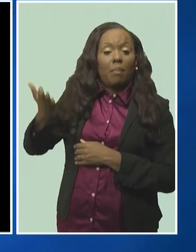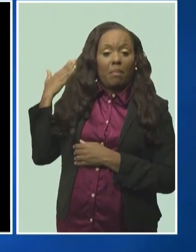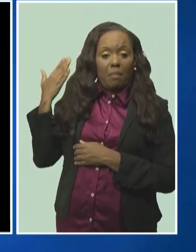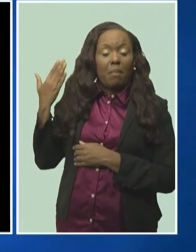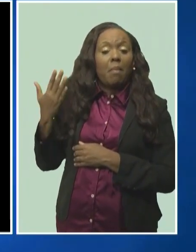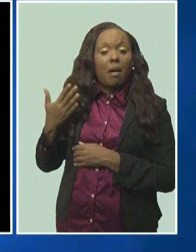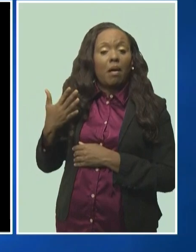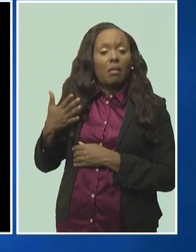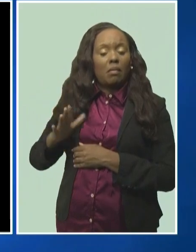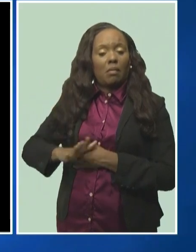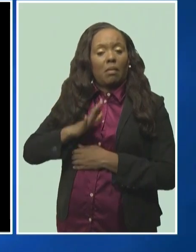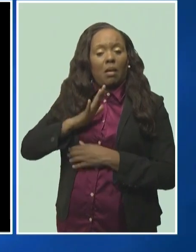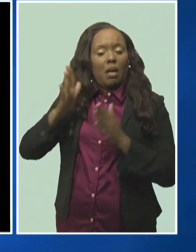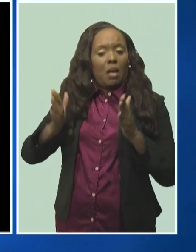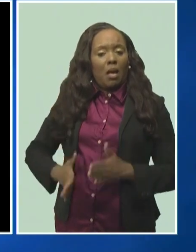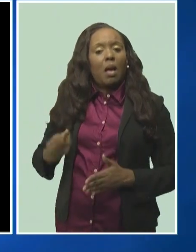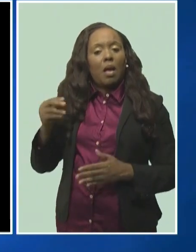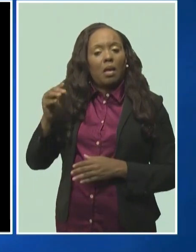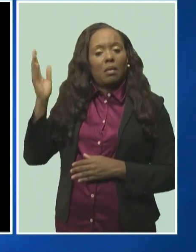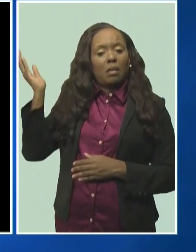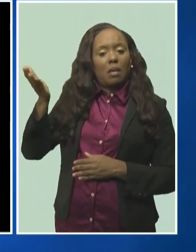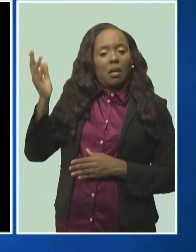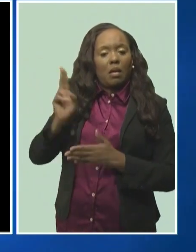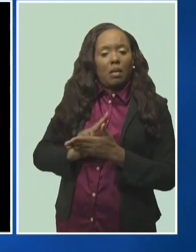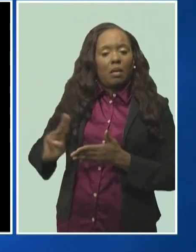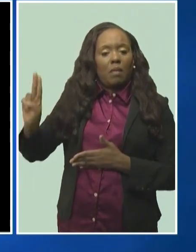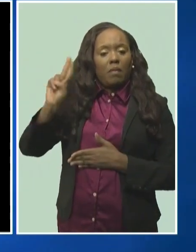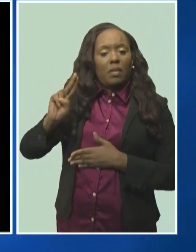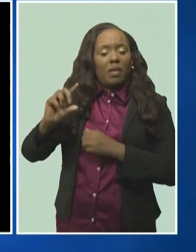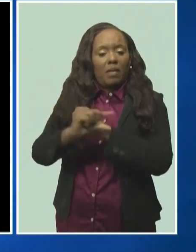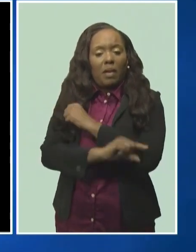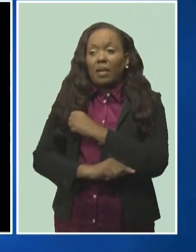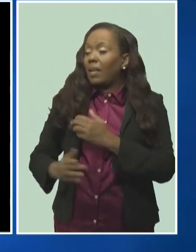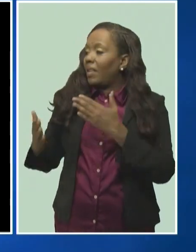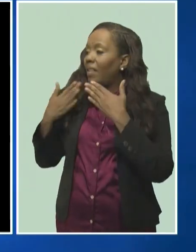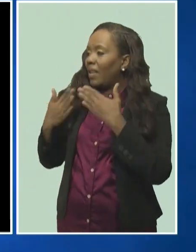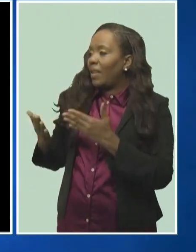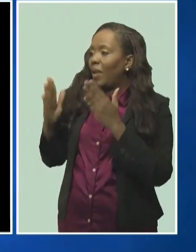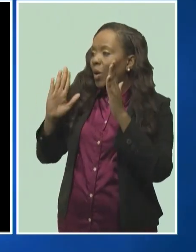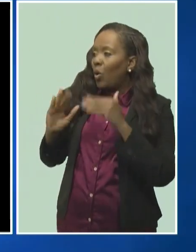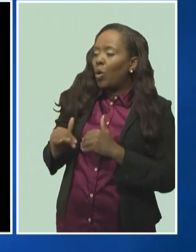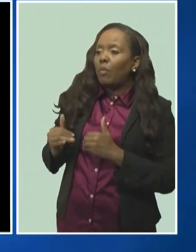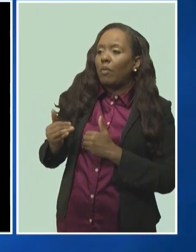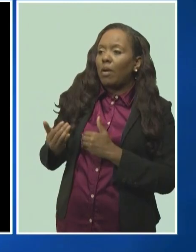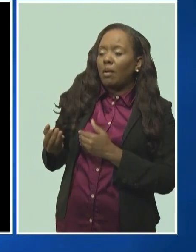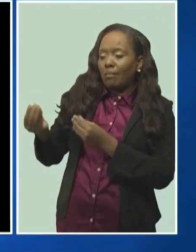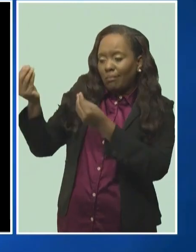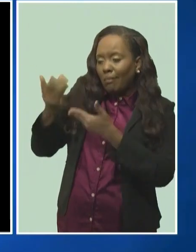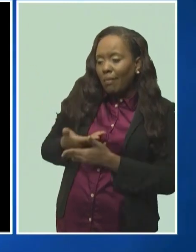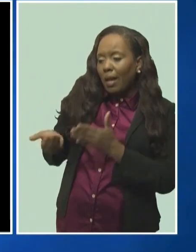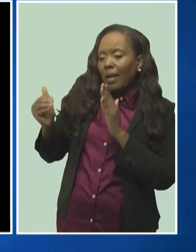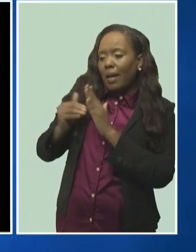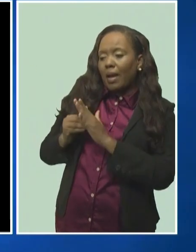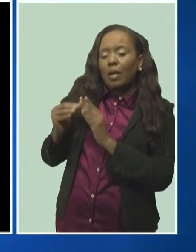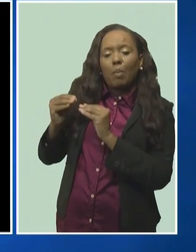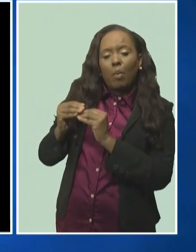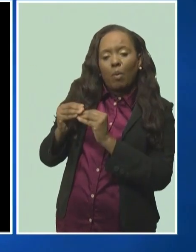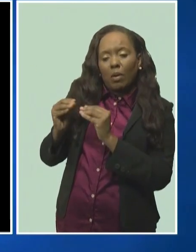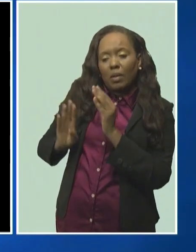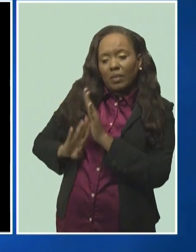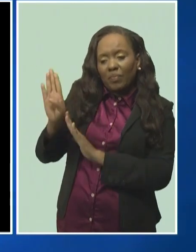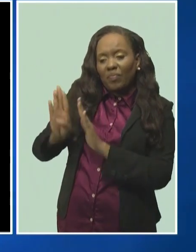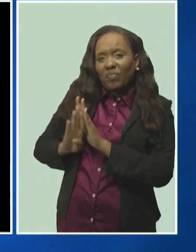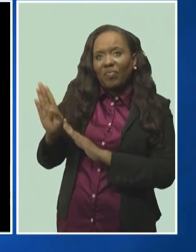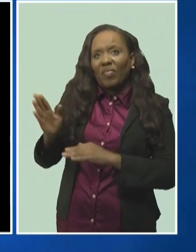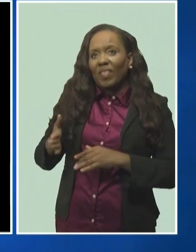law lecturer at the University of Guyana. Thank you once again, and we hope that you'll come back and keep us up to date on these developments.